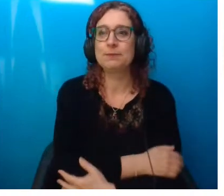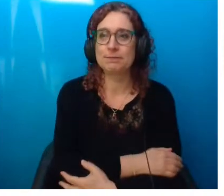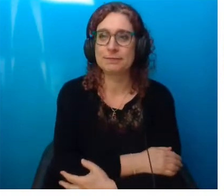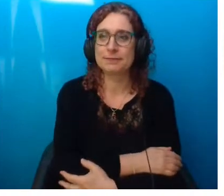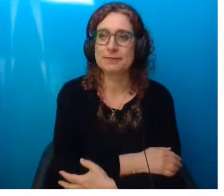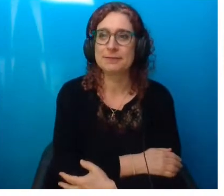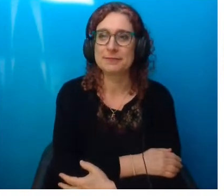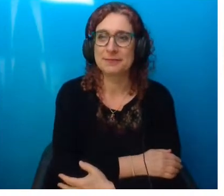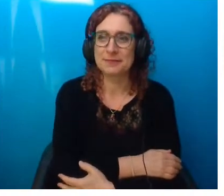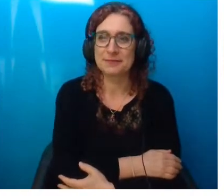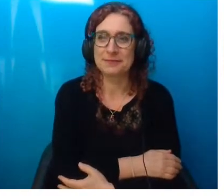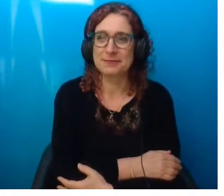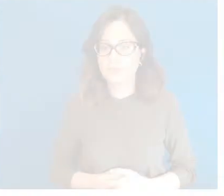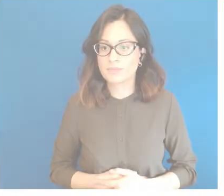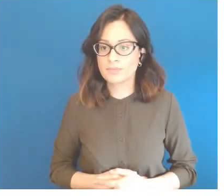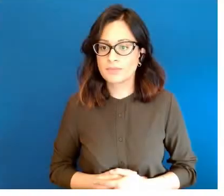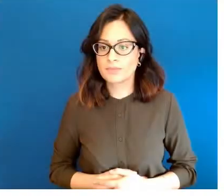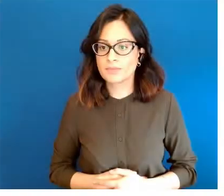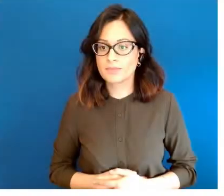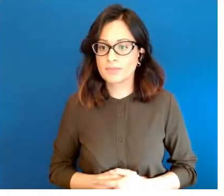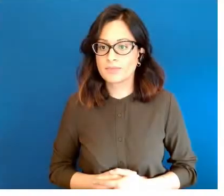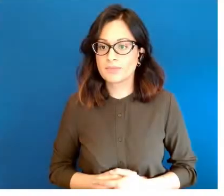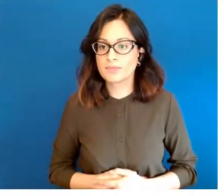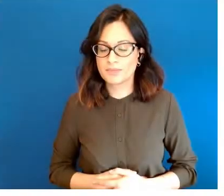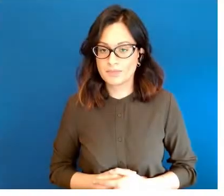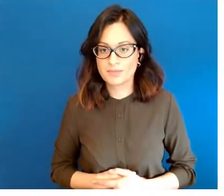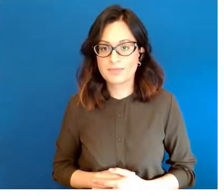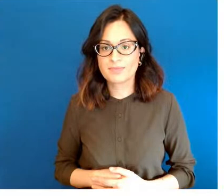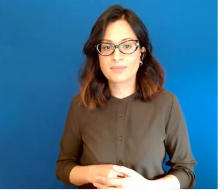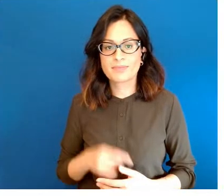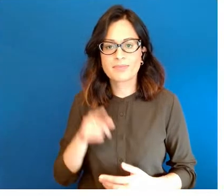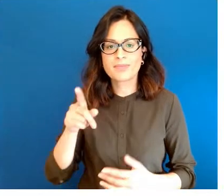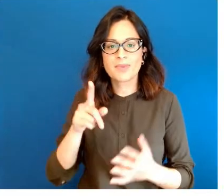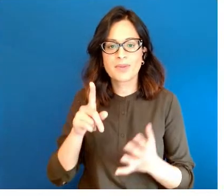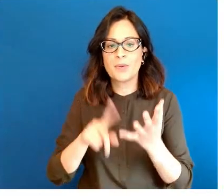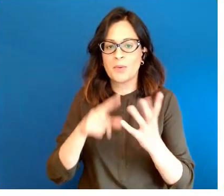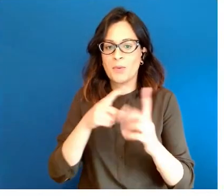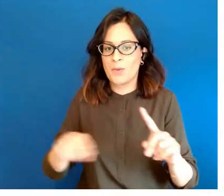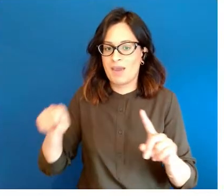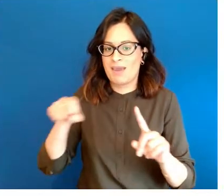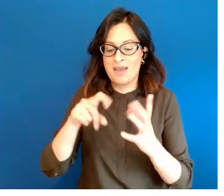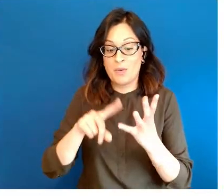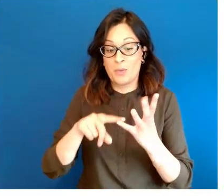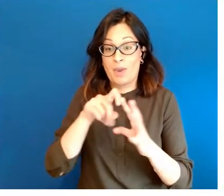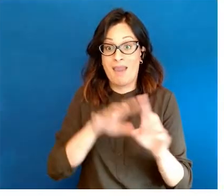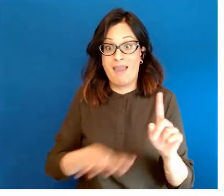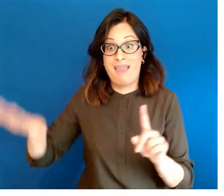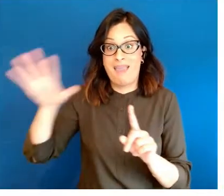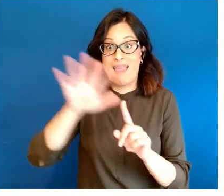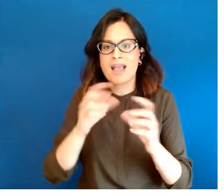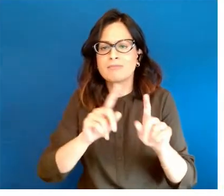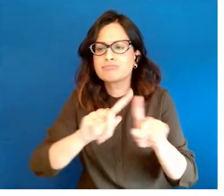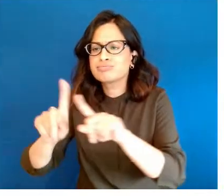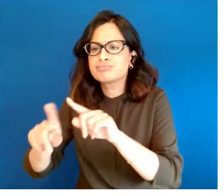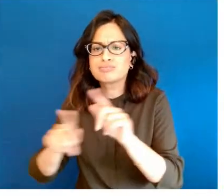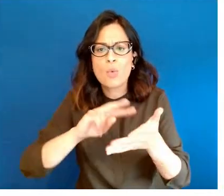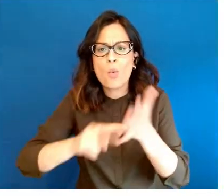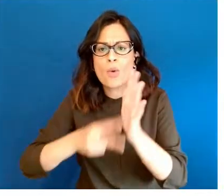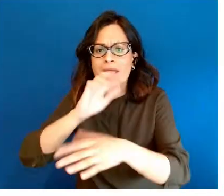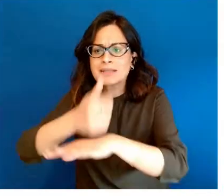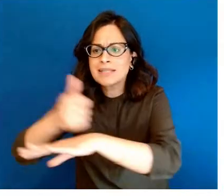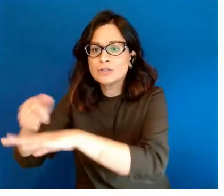Now, of course, in the UK, we're troubled by NICE and various other organisations who think they're trying to save